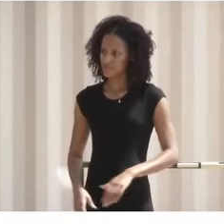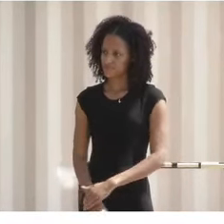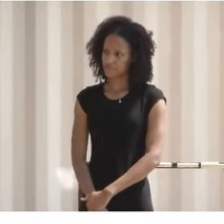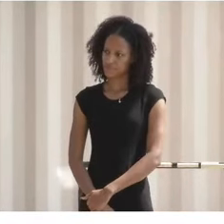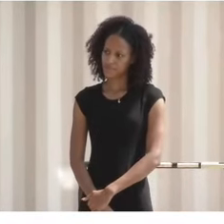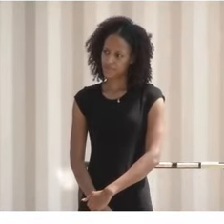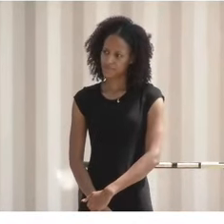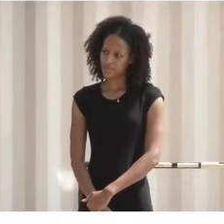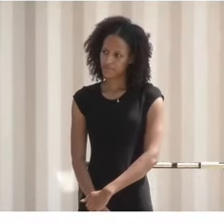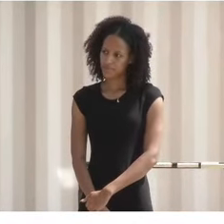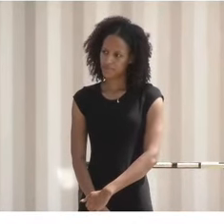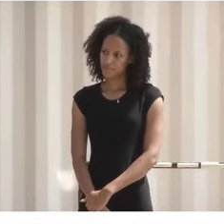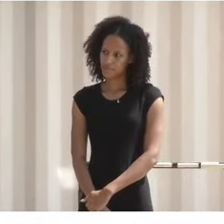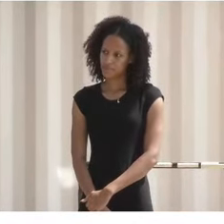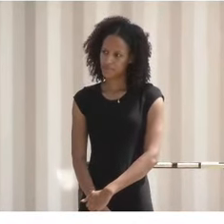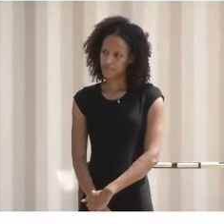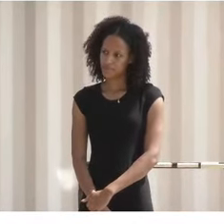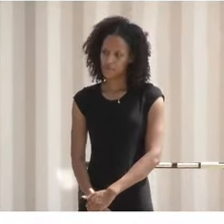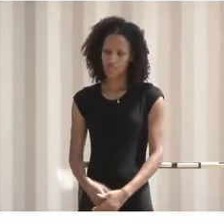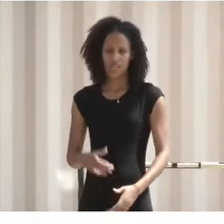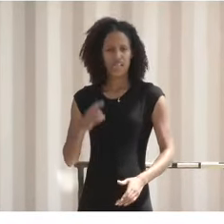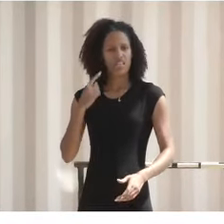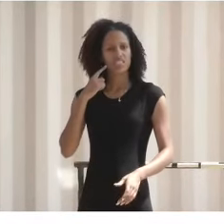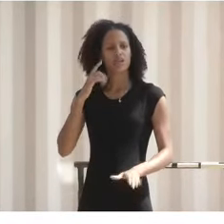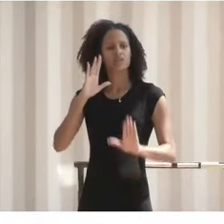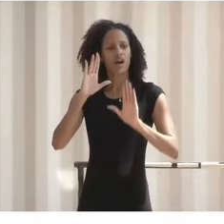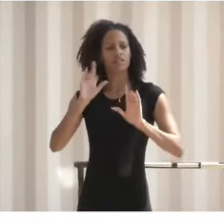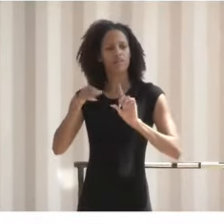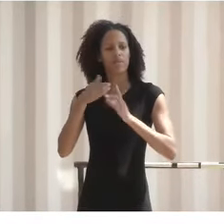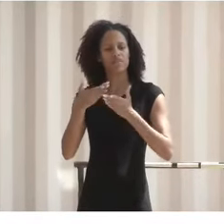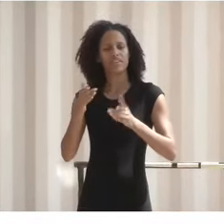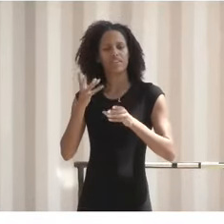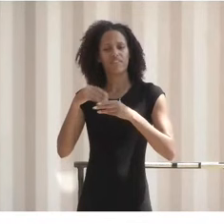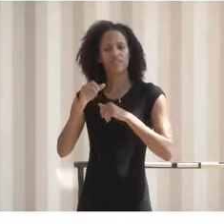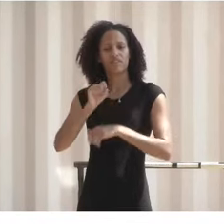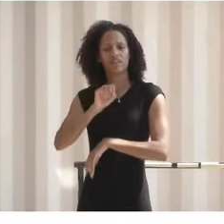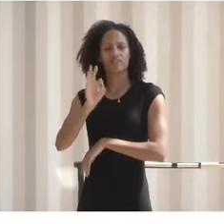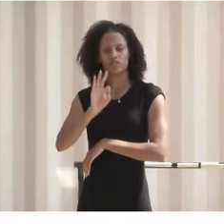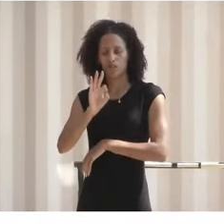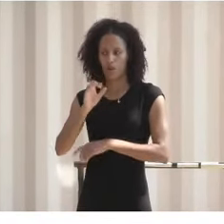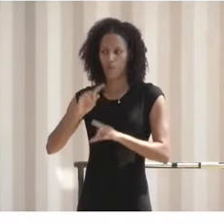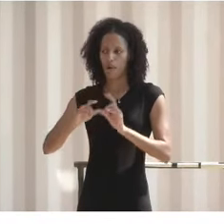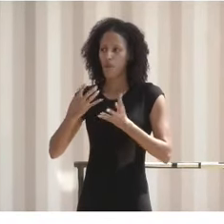sounds great about the thing in San Francisco. What I want to know is